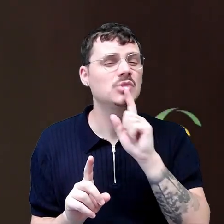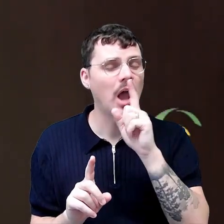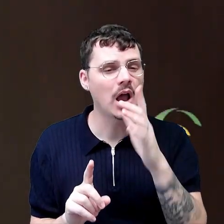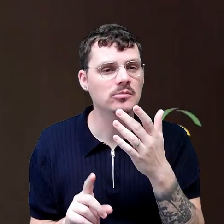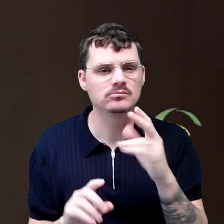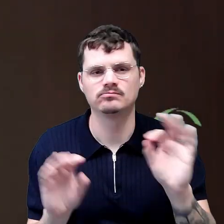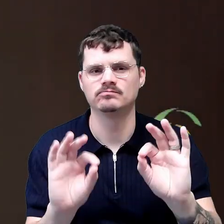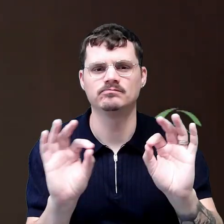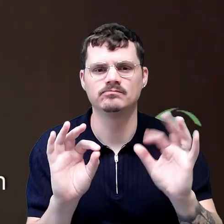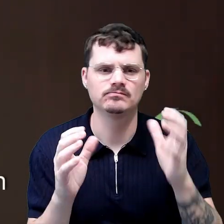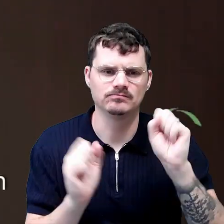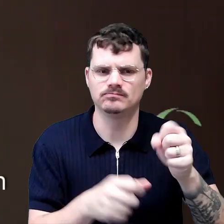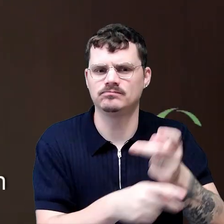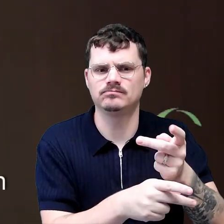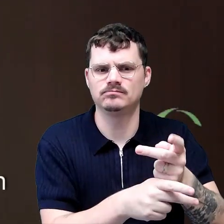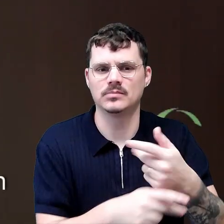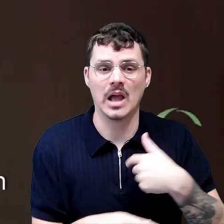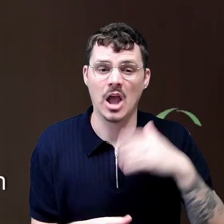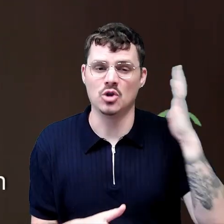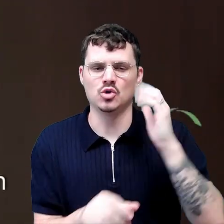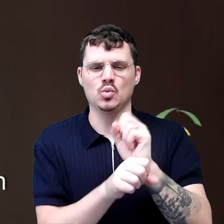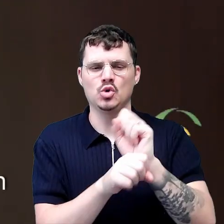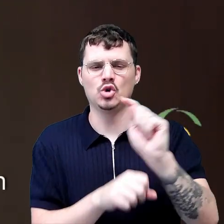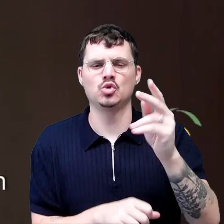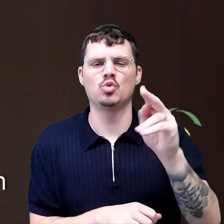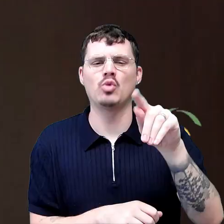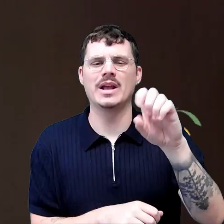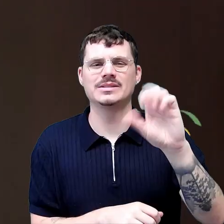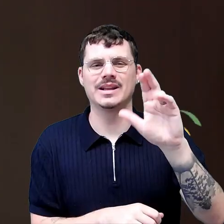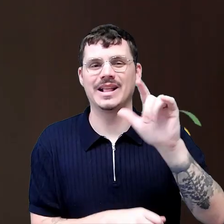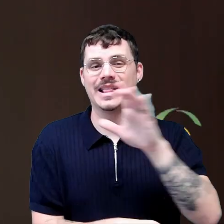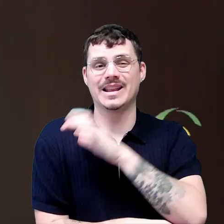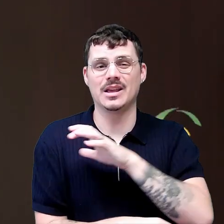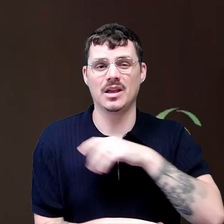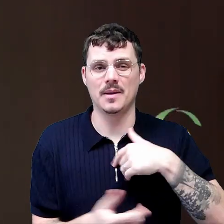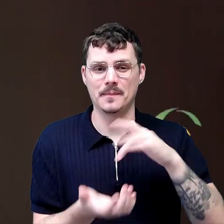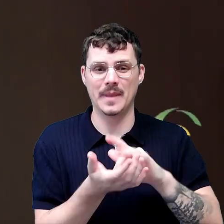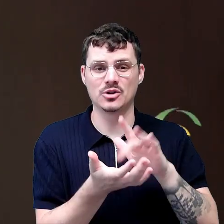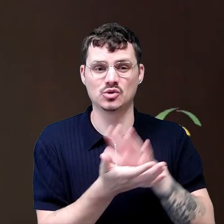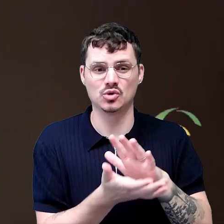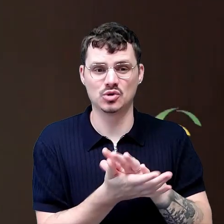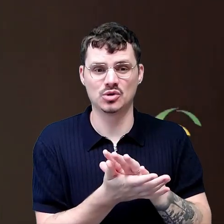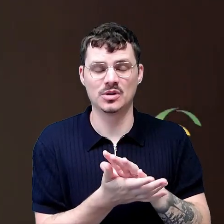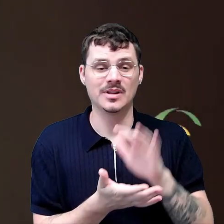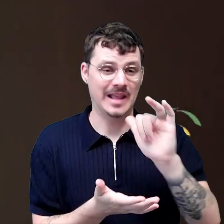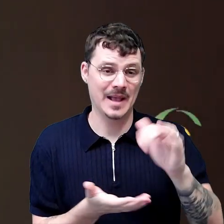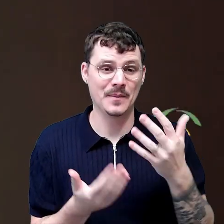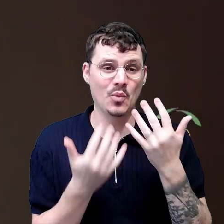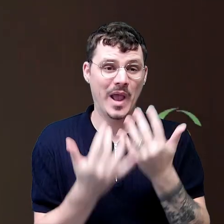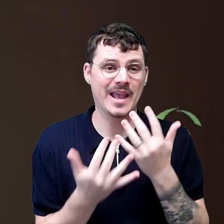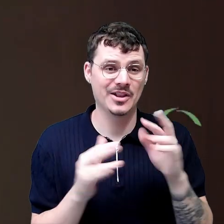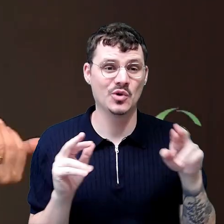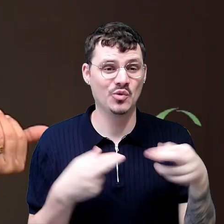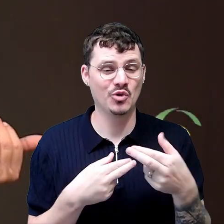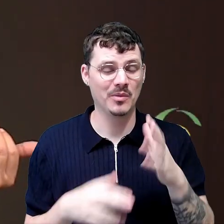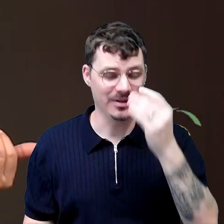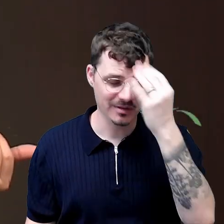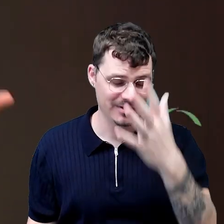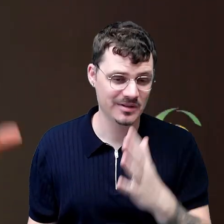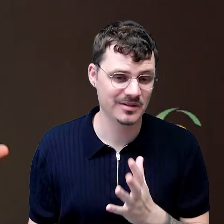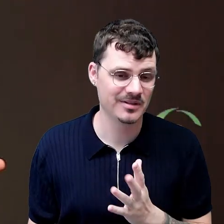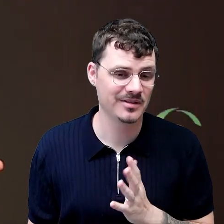condition. I worked in a Tourette clinic when I was in medical school. Coolest waiting room